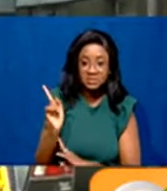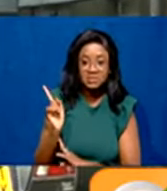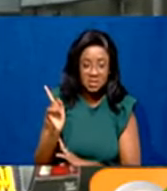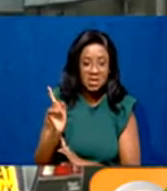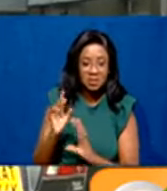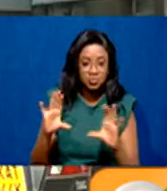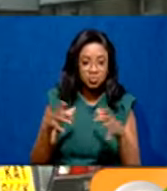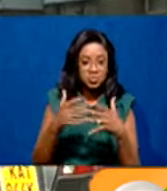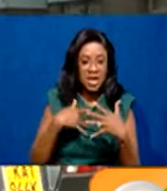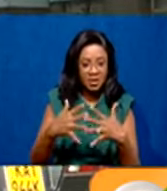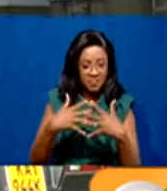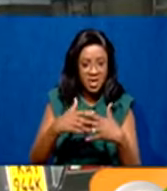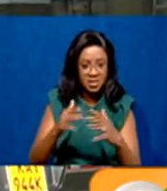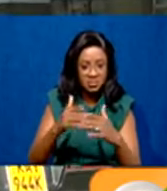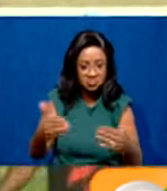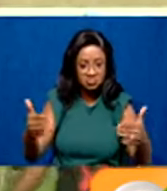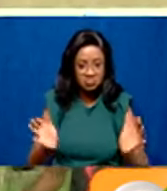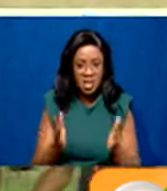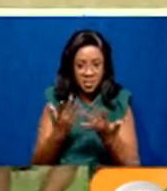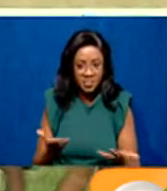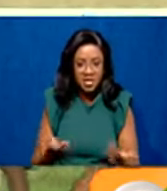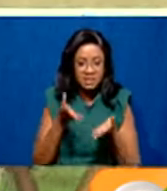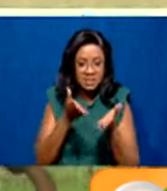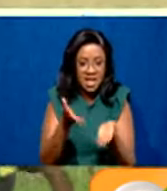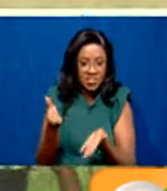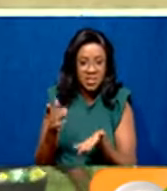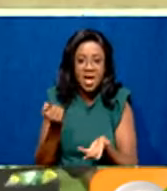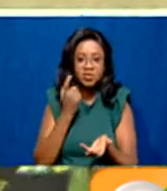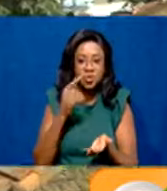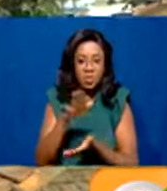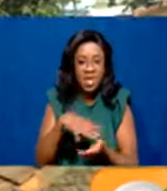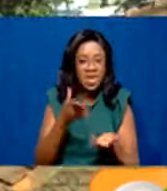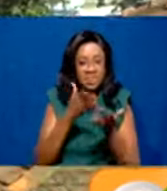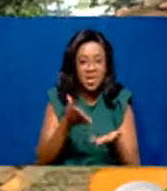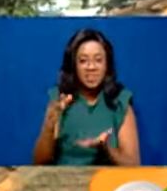gated community with social amenities and shopping area.